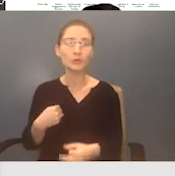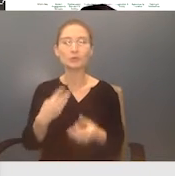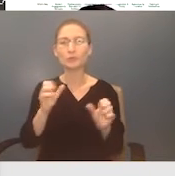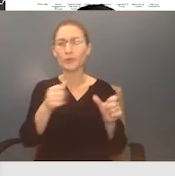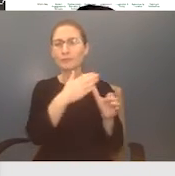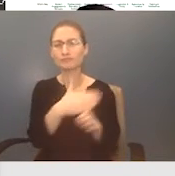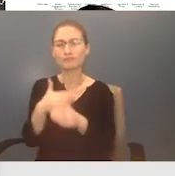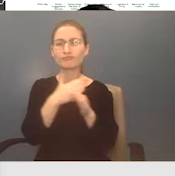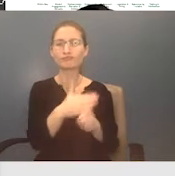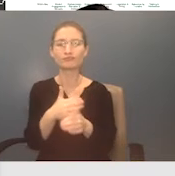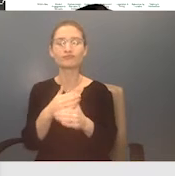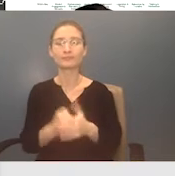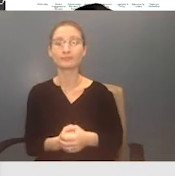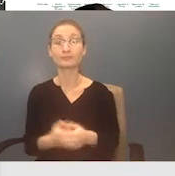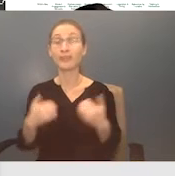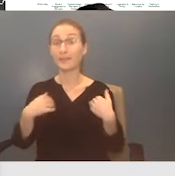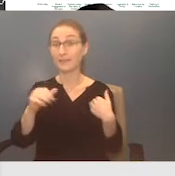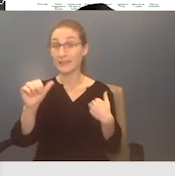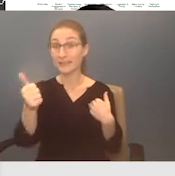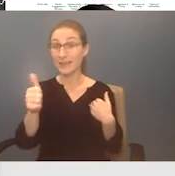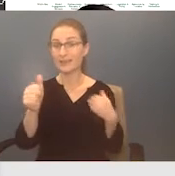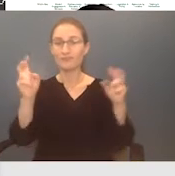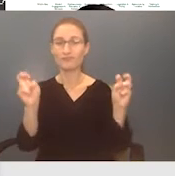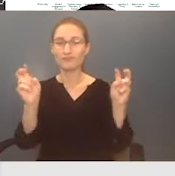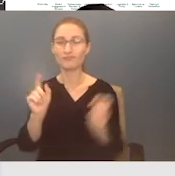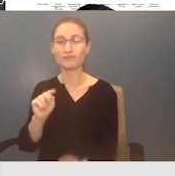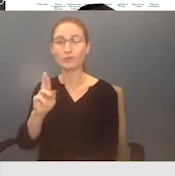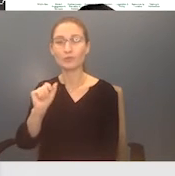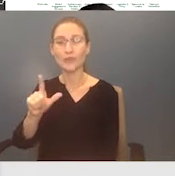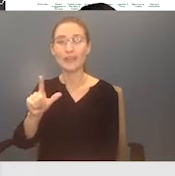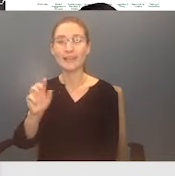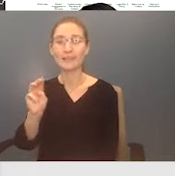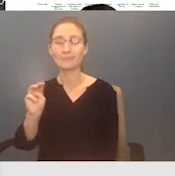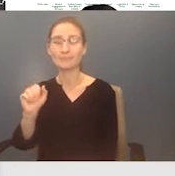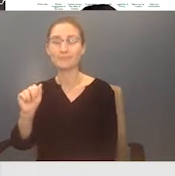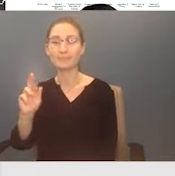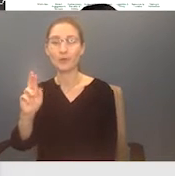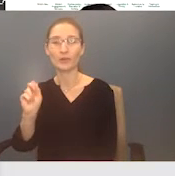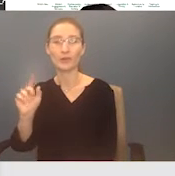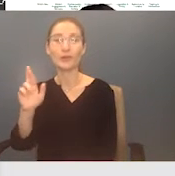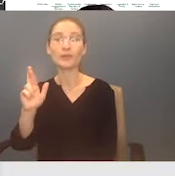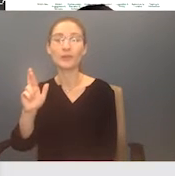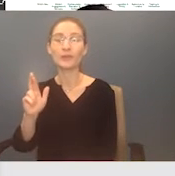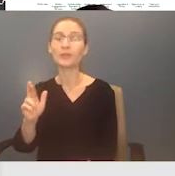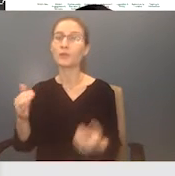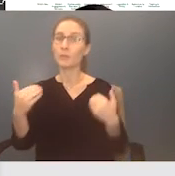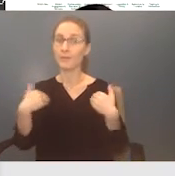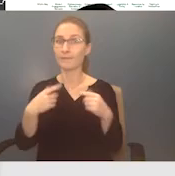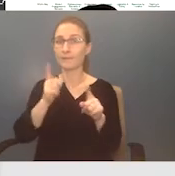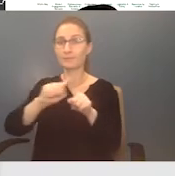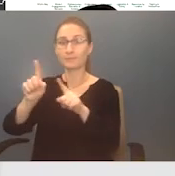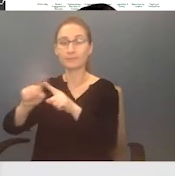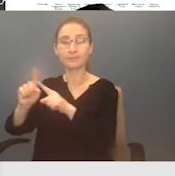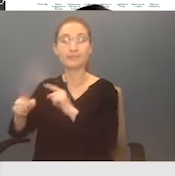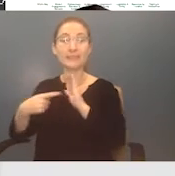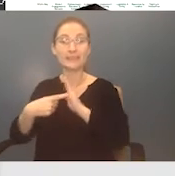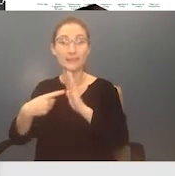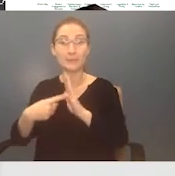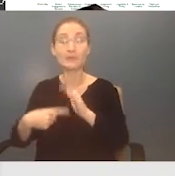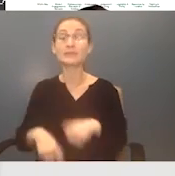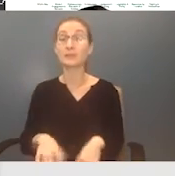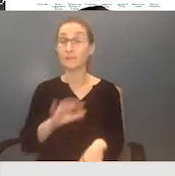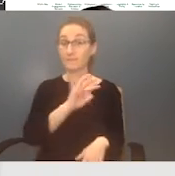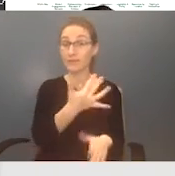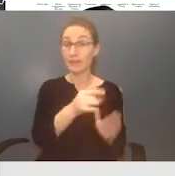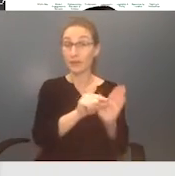There's 10 trail markers, and then there's a student example in each of the grades from 5th grade to 8th grade. So